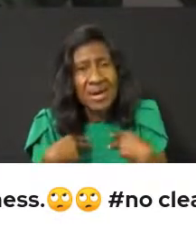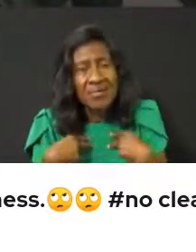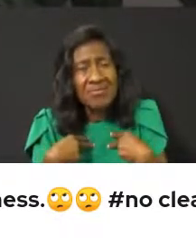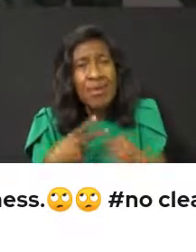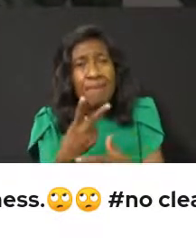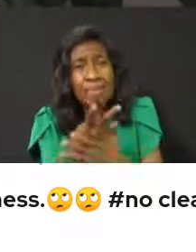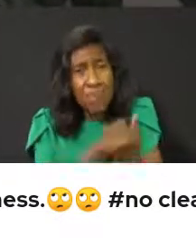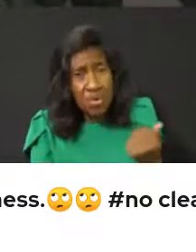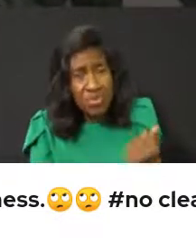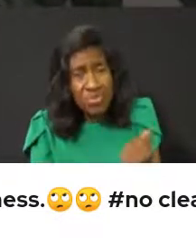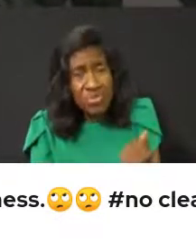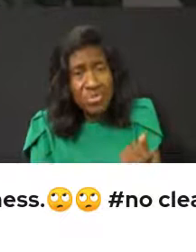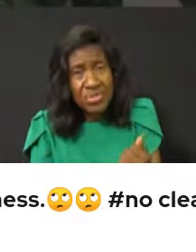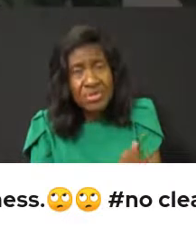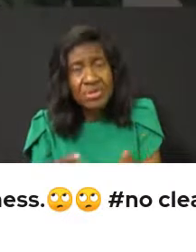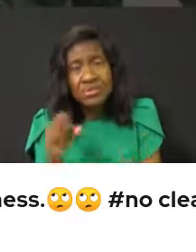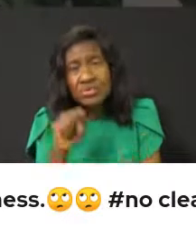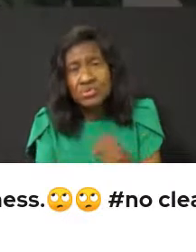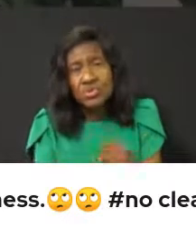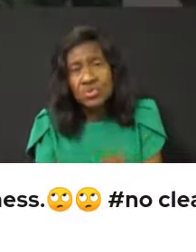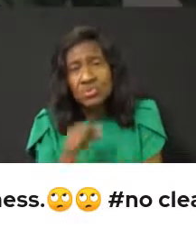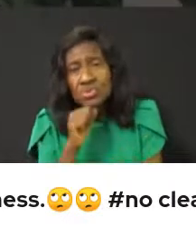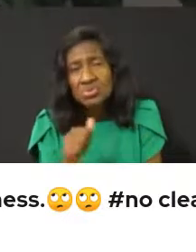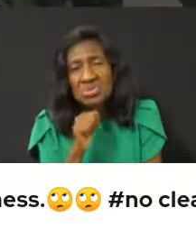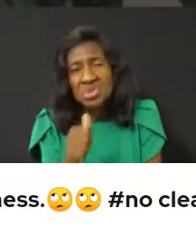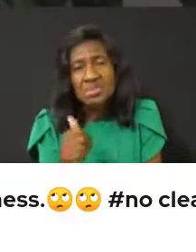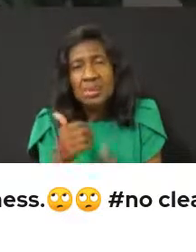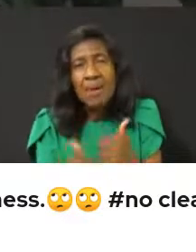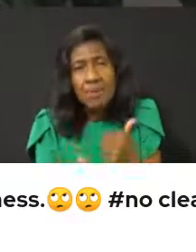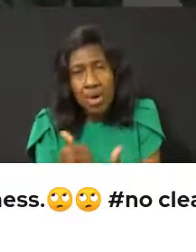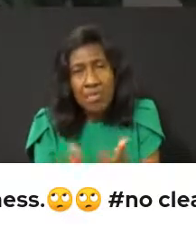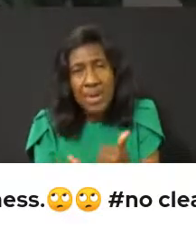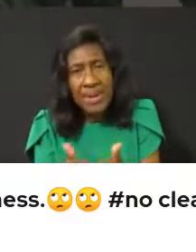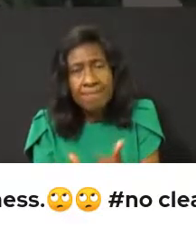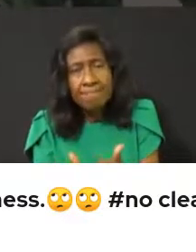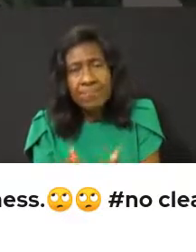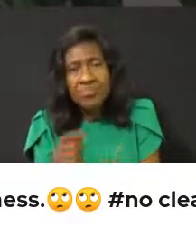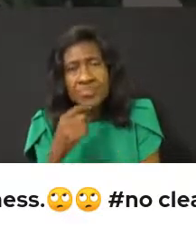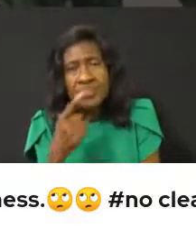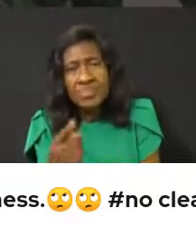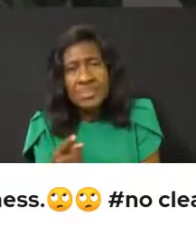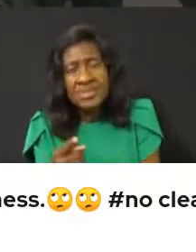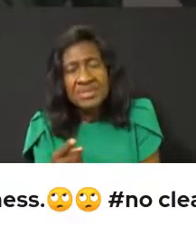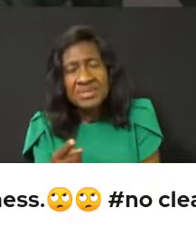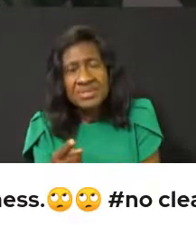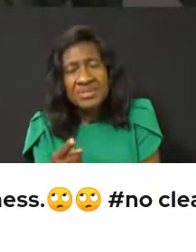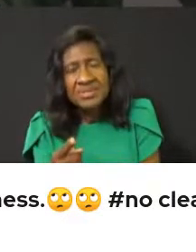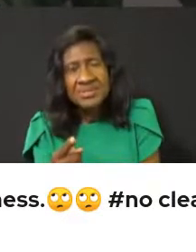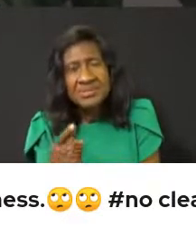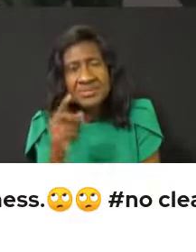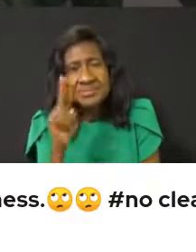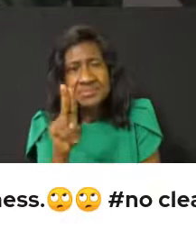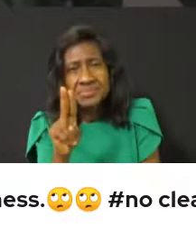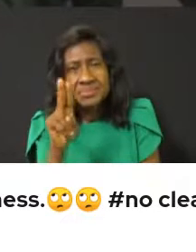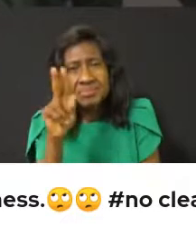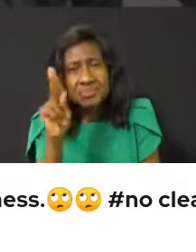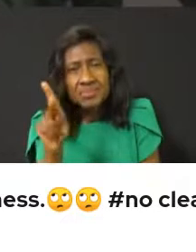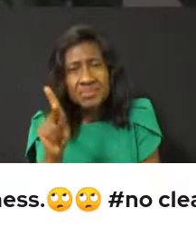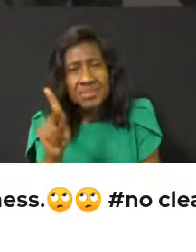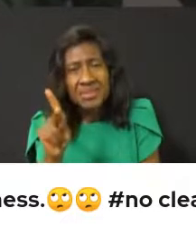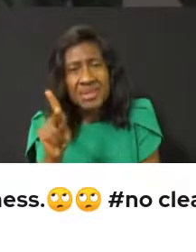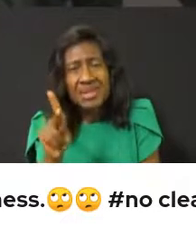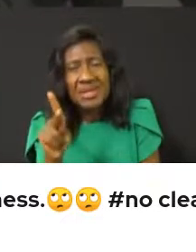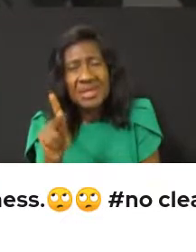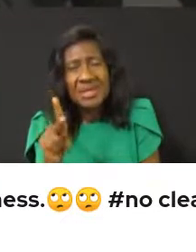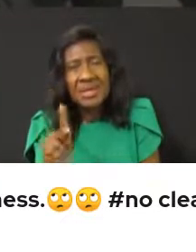good. So we don't have a problem with that. We have the UK Health Security Agency has given us a very